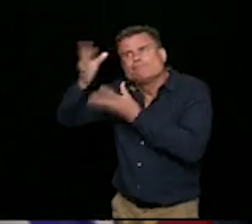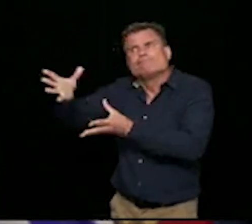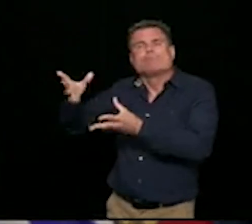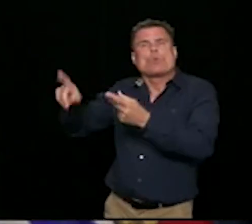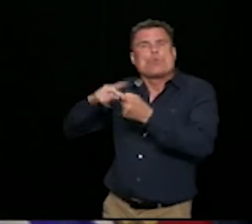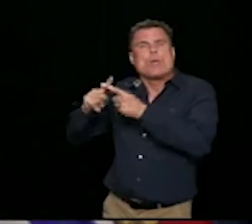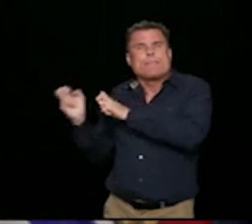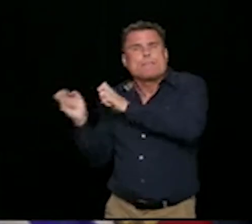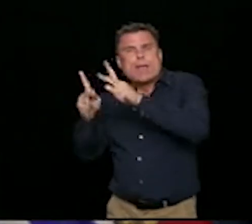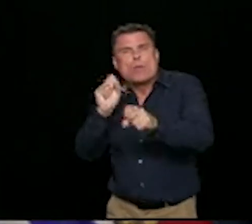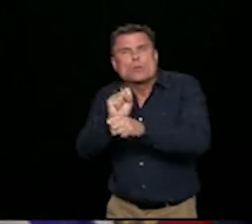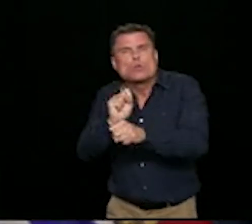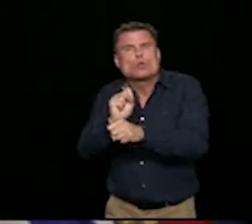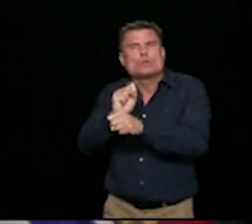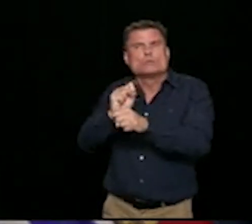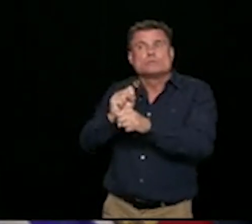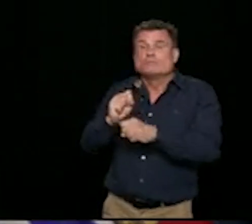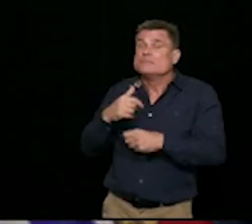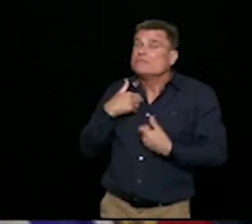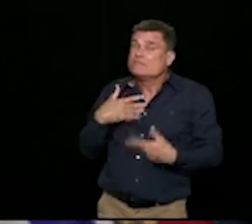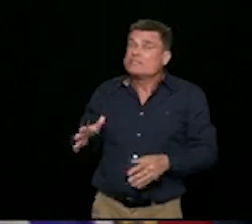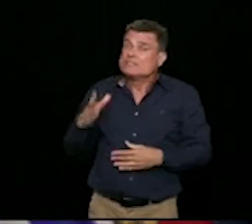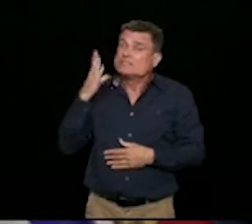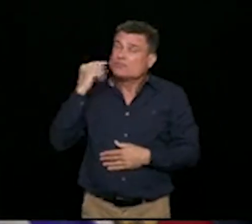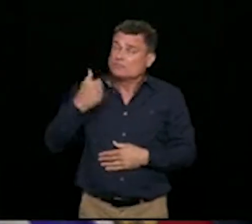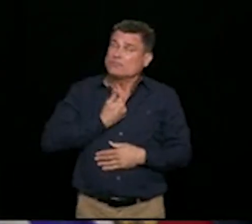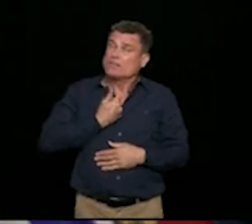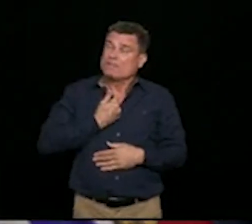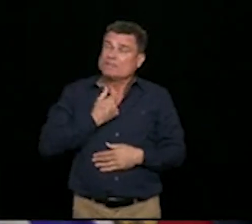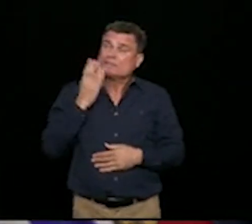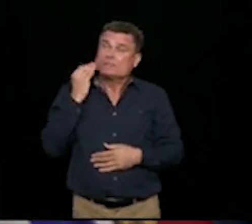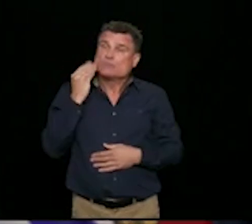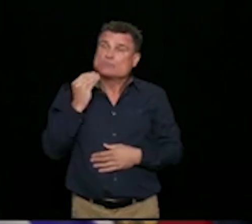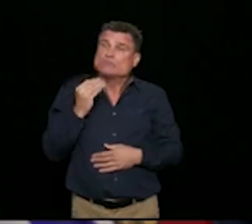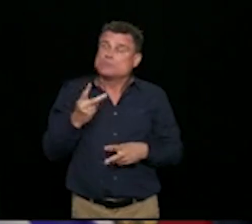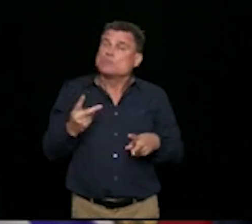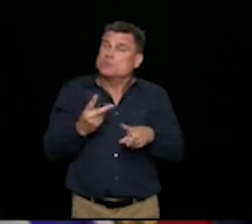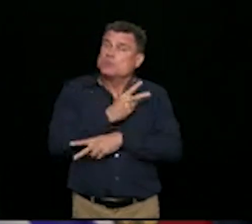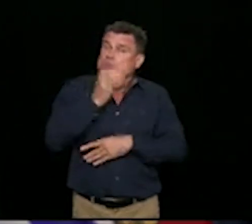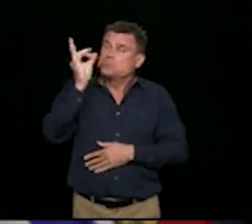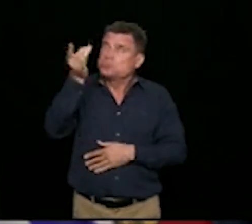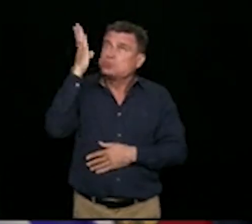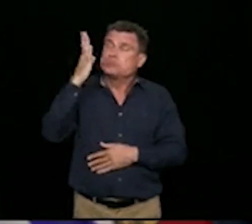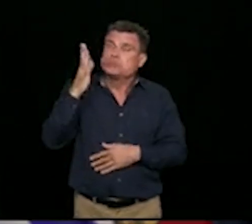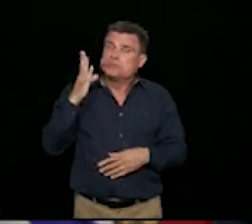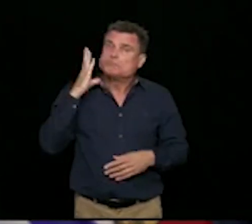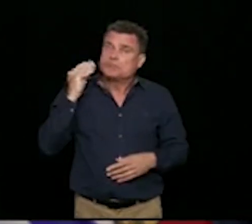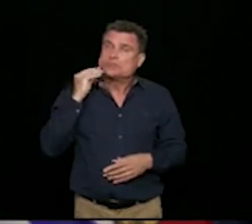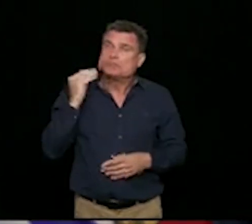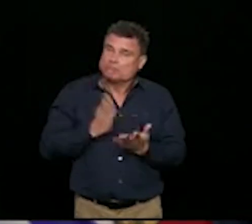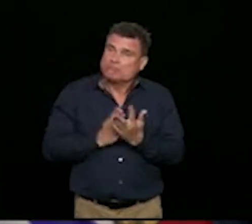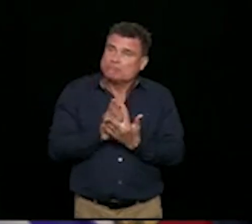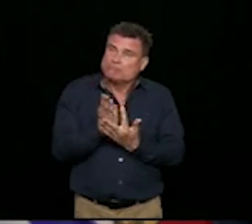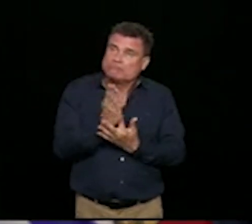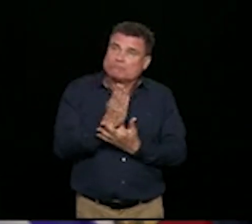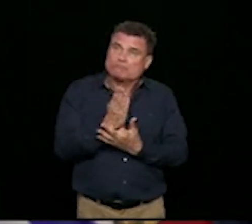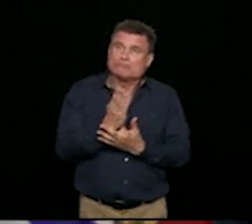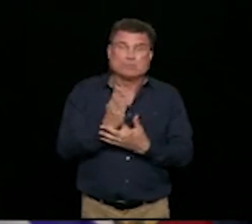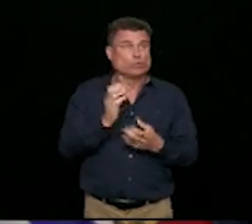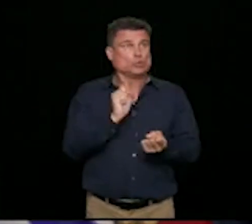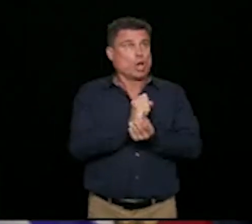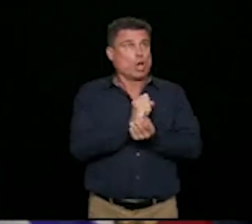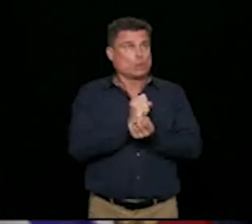their jobs, not knowing when they go back. I can tell you, personally speaking, I've been there. I know it's